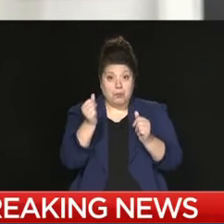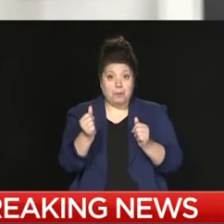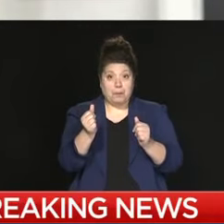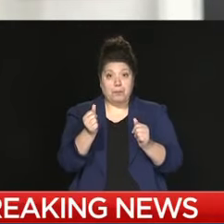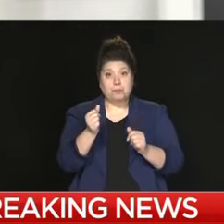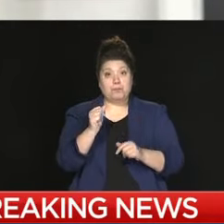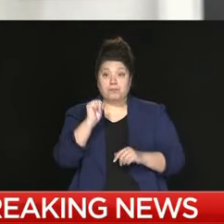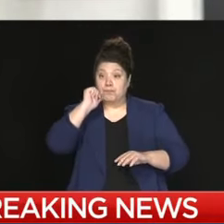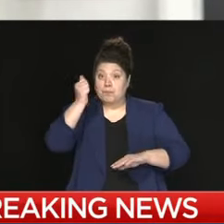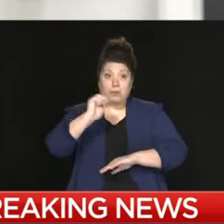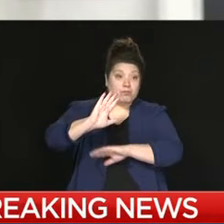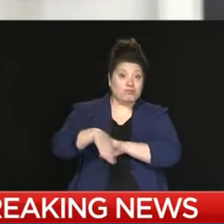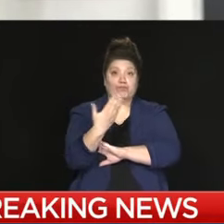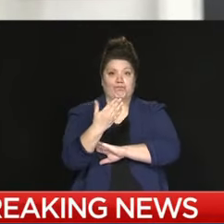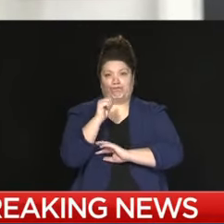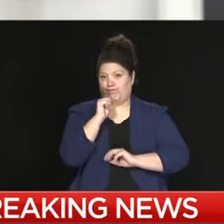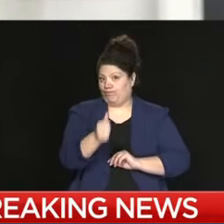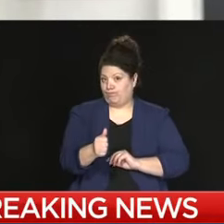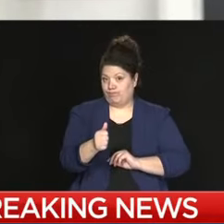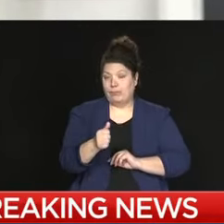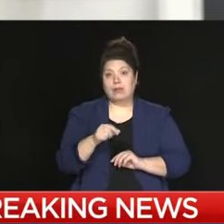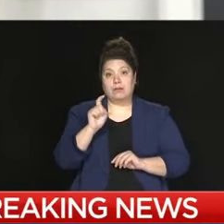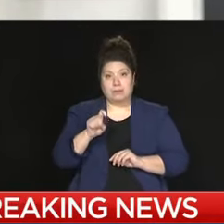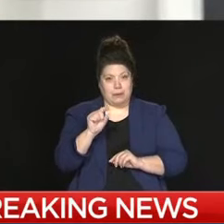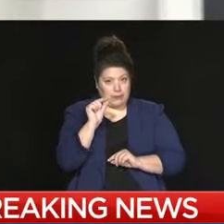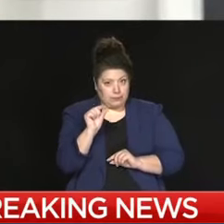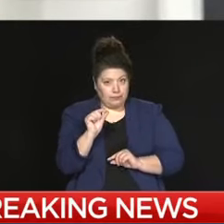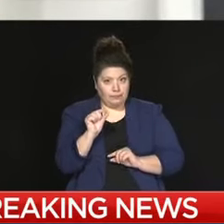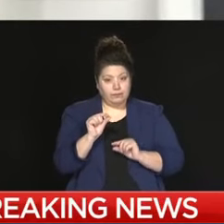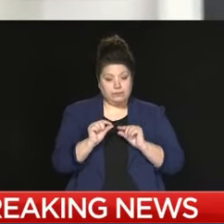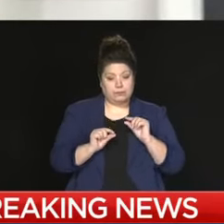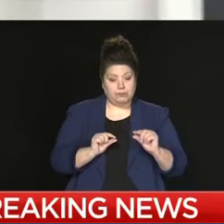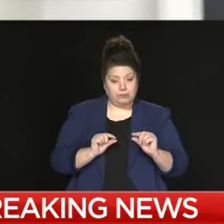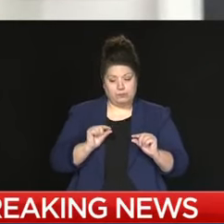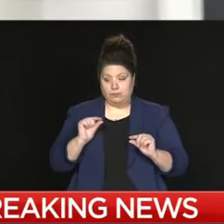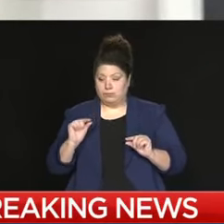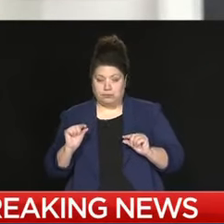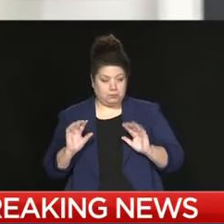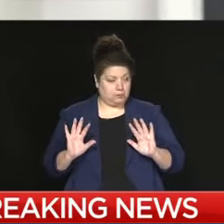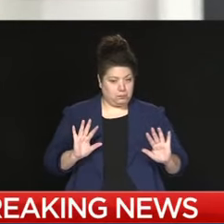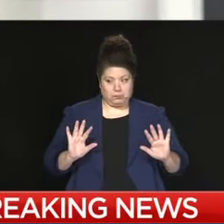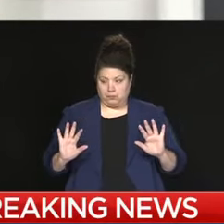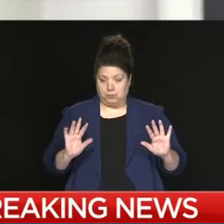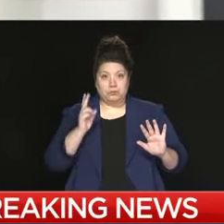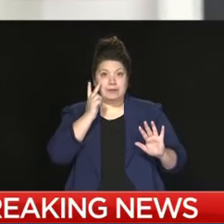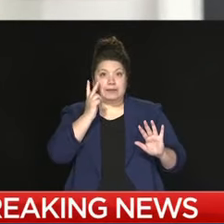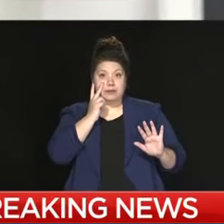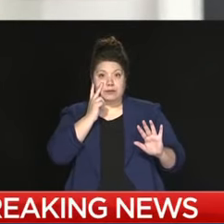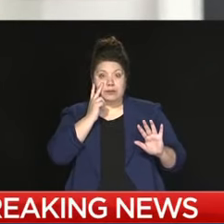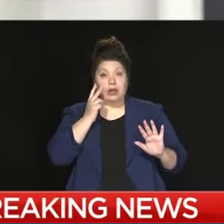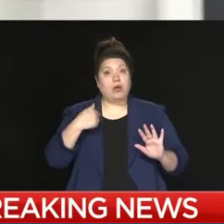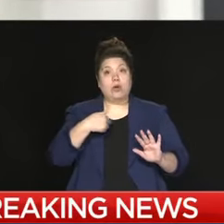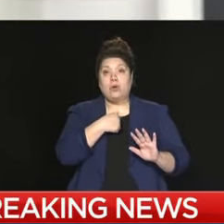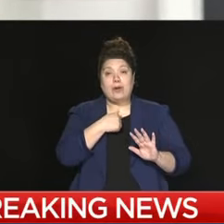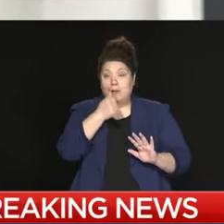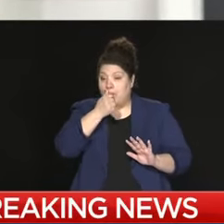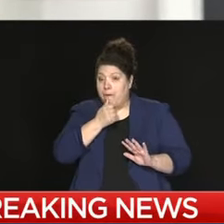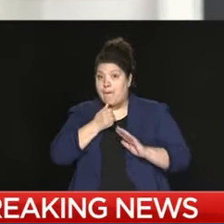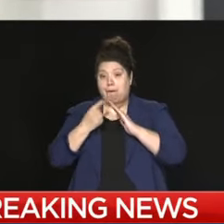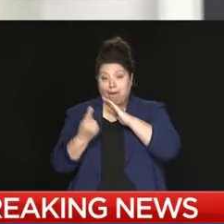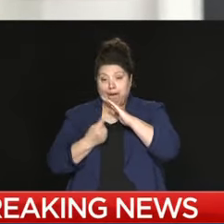overnight. We have to go ahead step by step. If you don't want us to start back